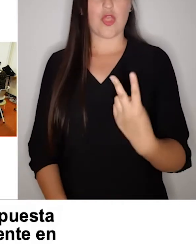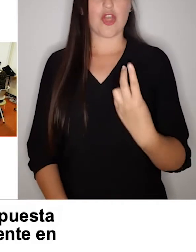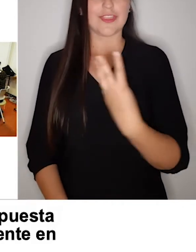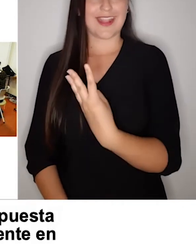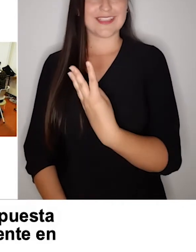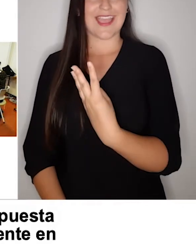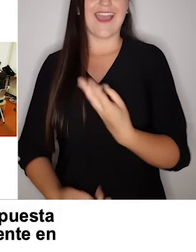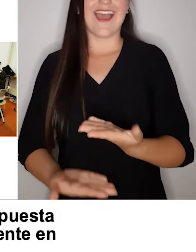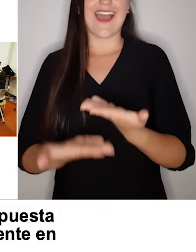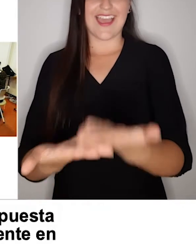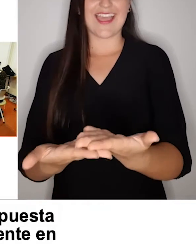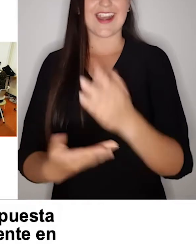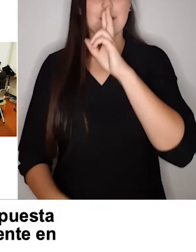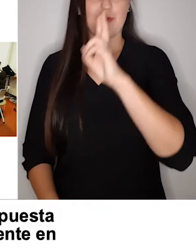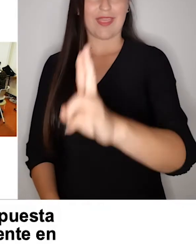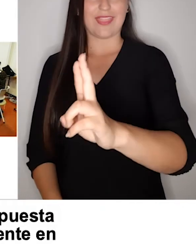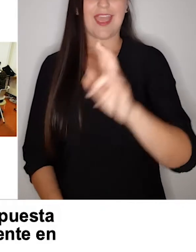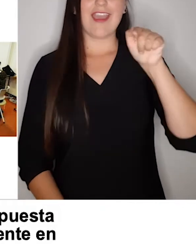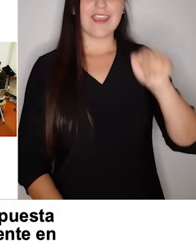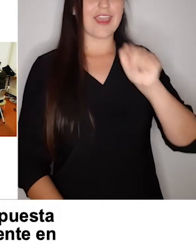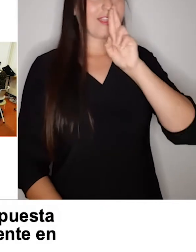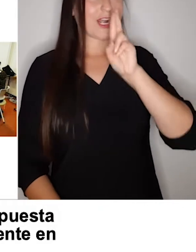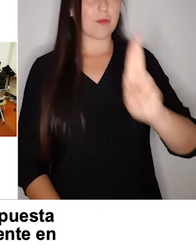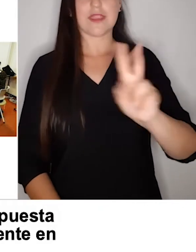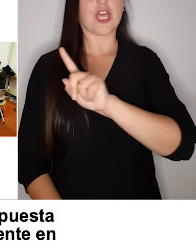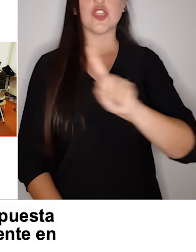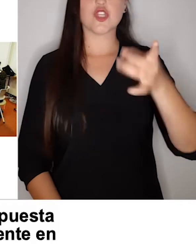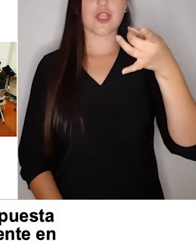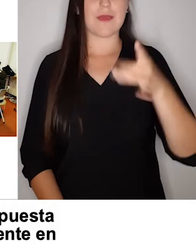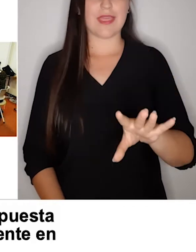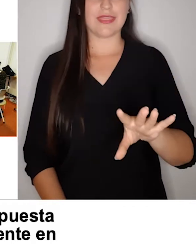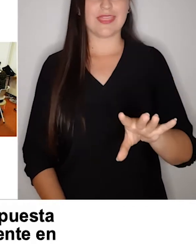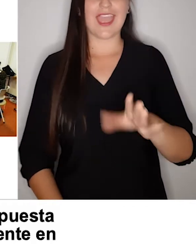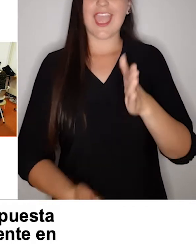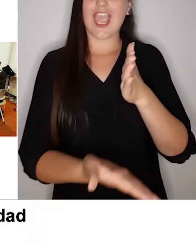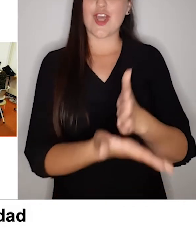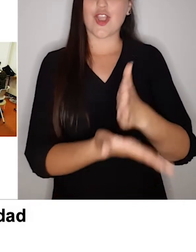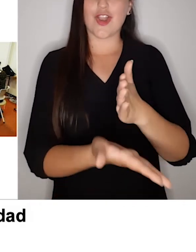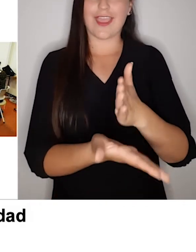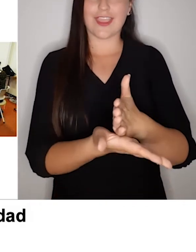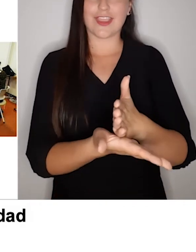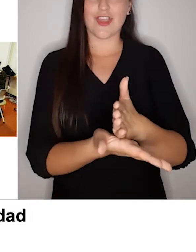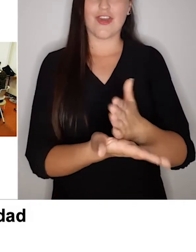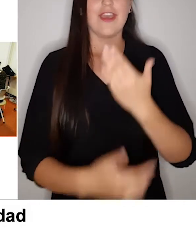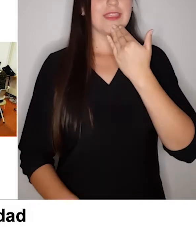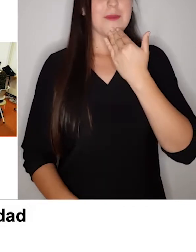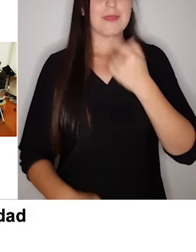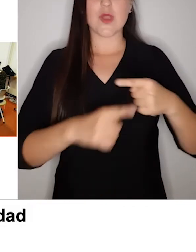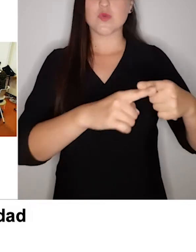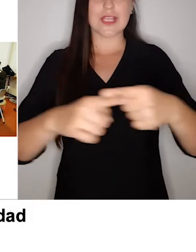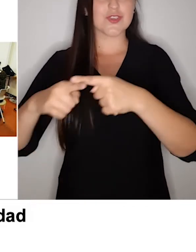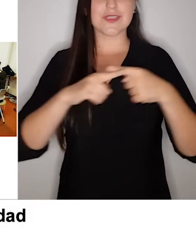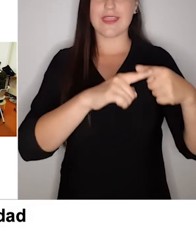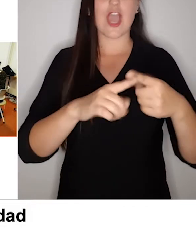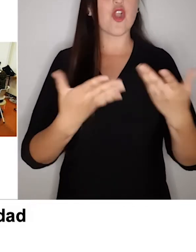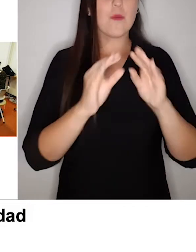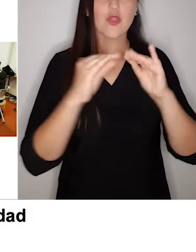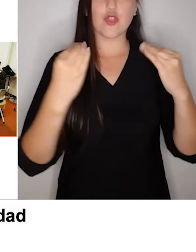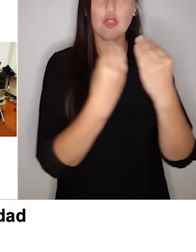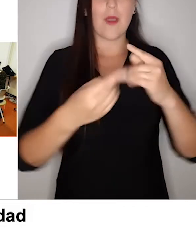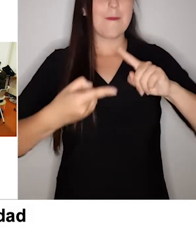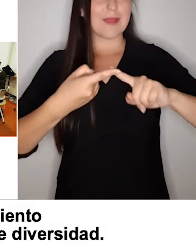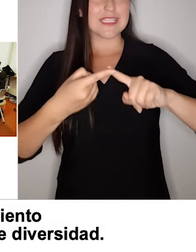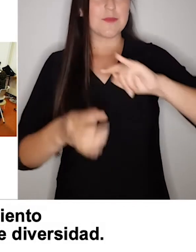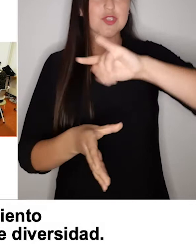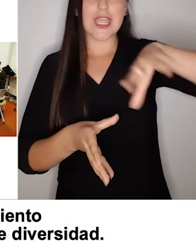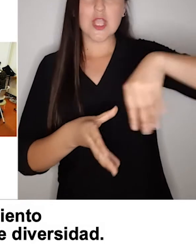Principle 1, 2, 3 give the answer. And this answer is not only valid in schools, but in the society as a